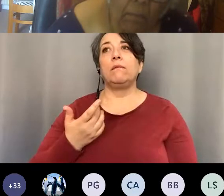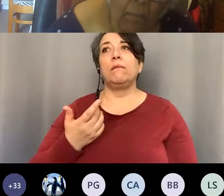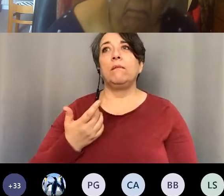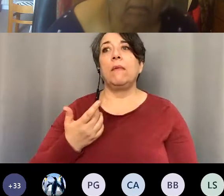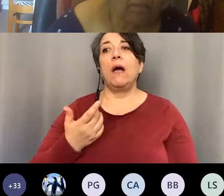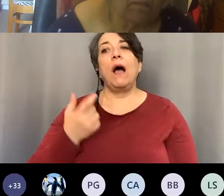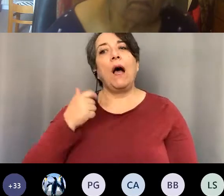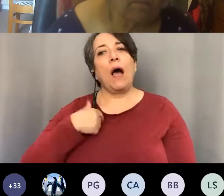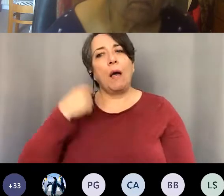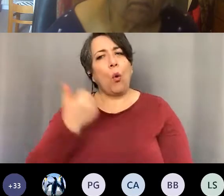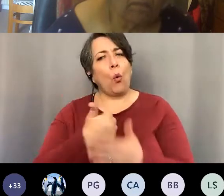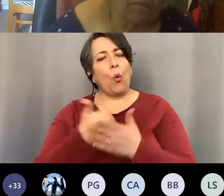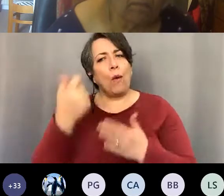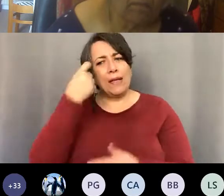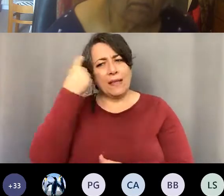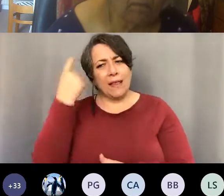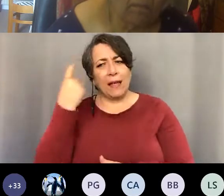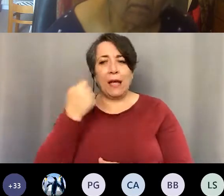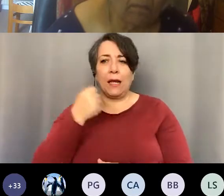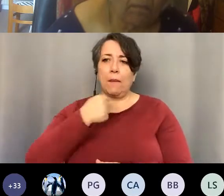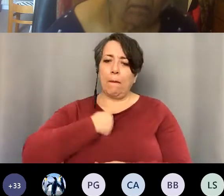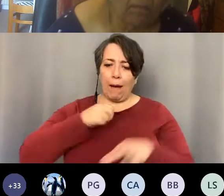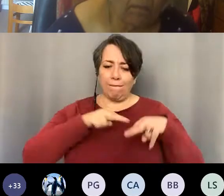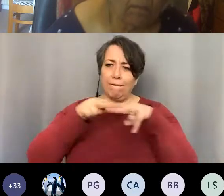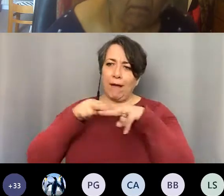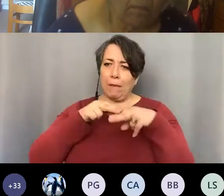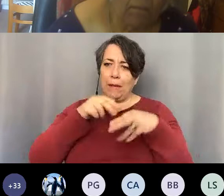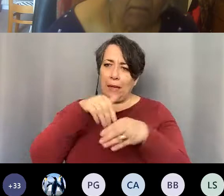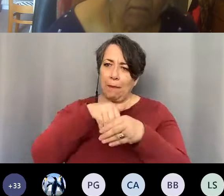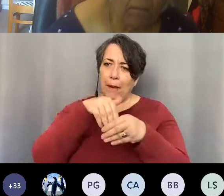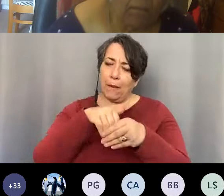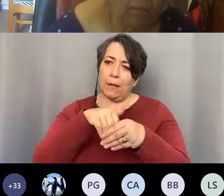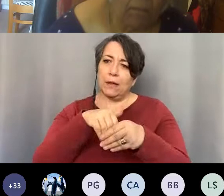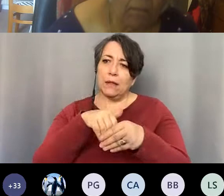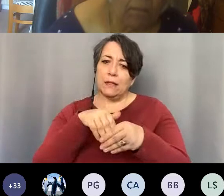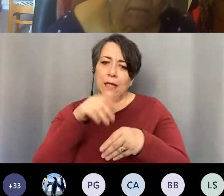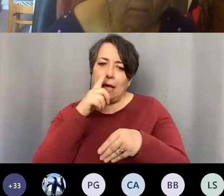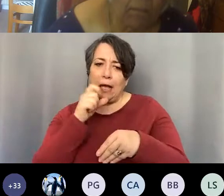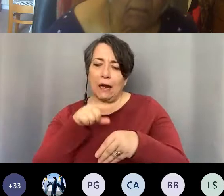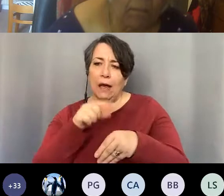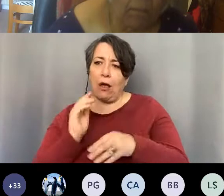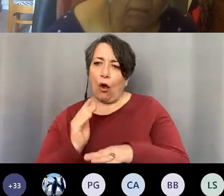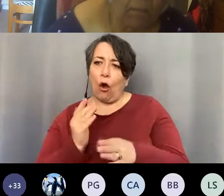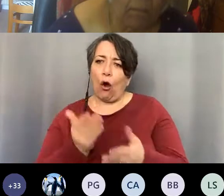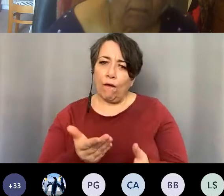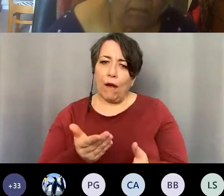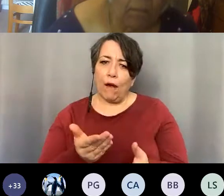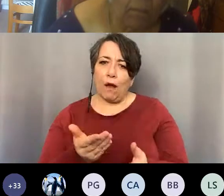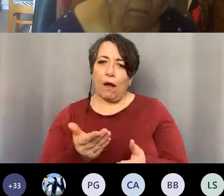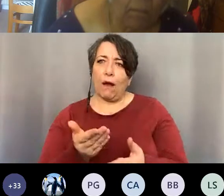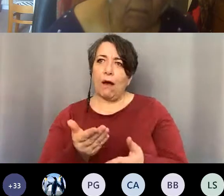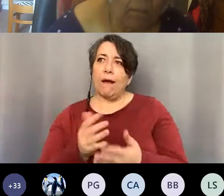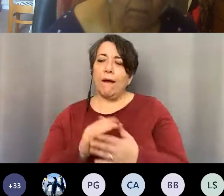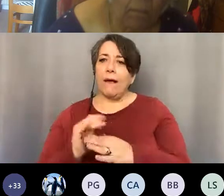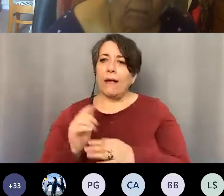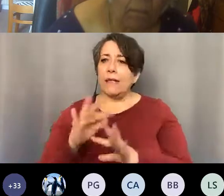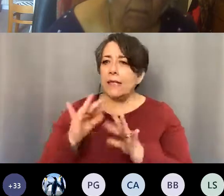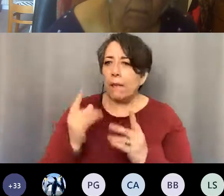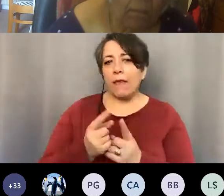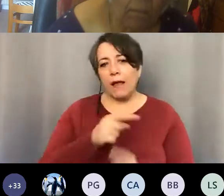to offer my family members? And again, I've got lots of family members who couldn't access appointments using IT, and absolutely I would want them to come and